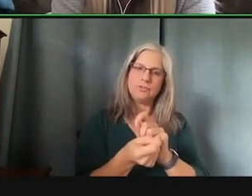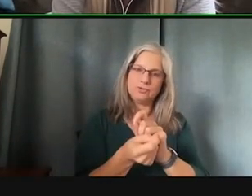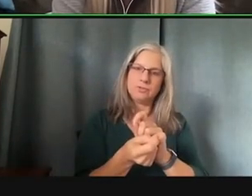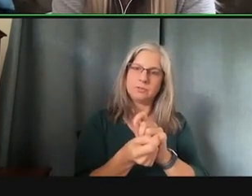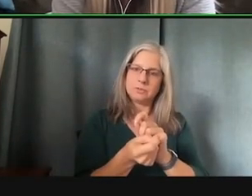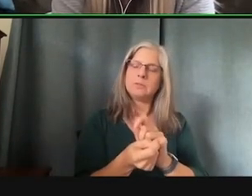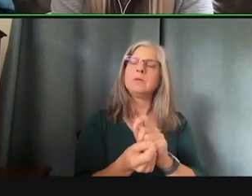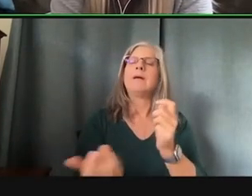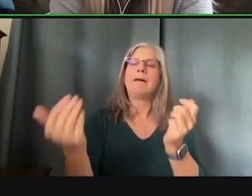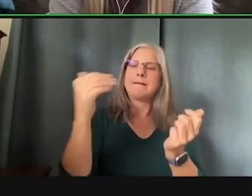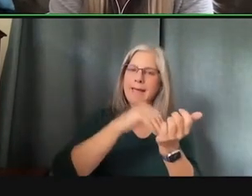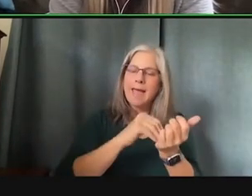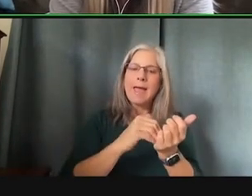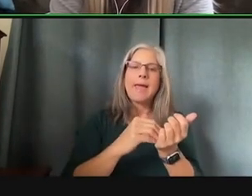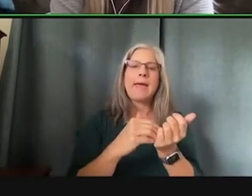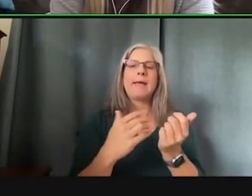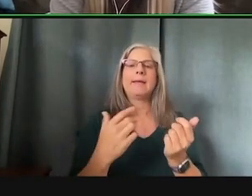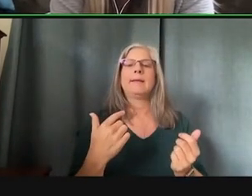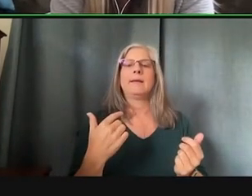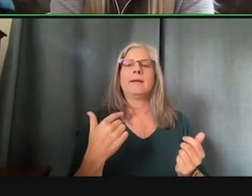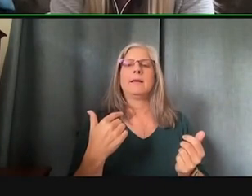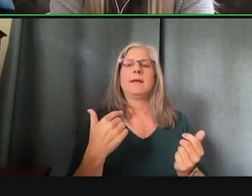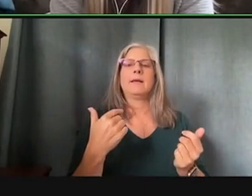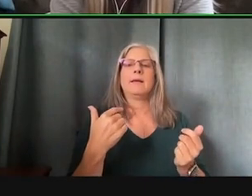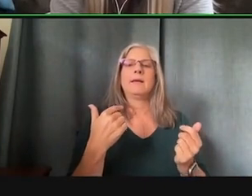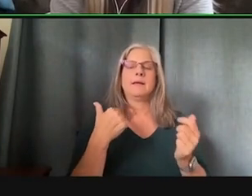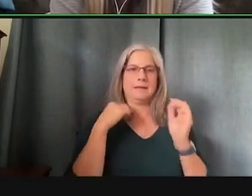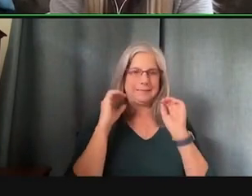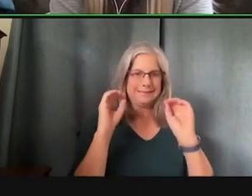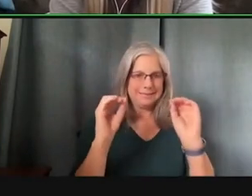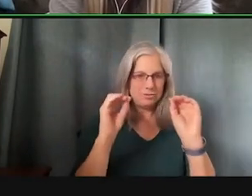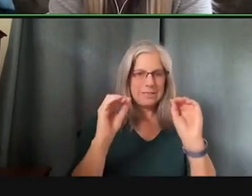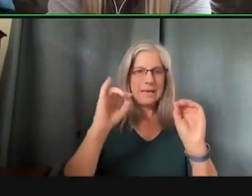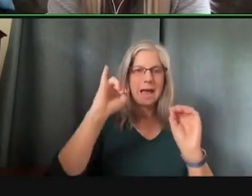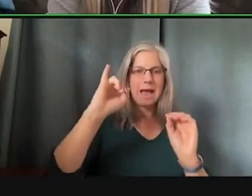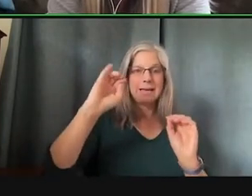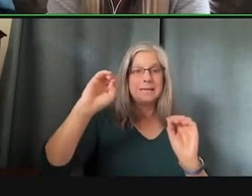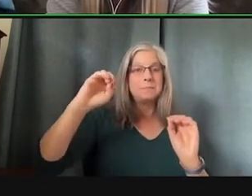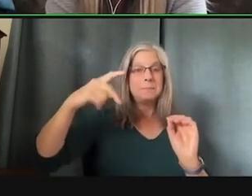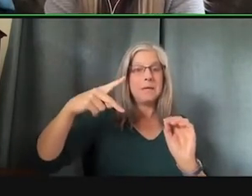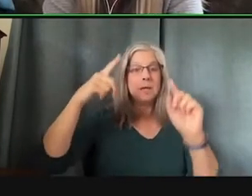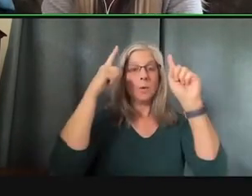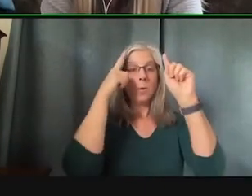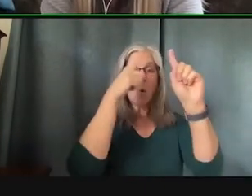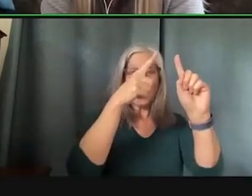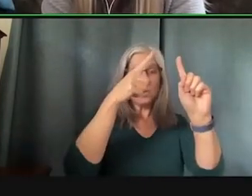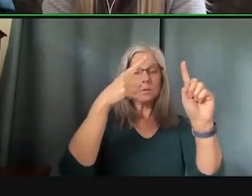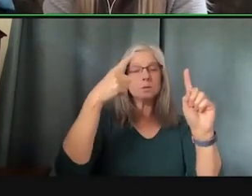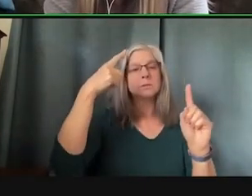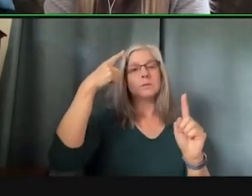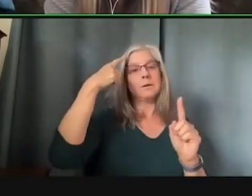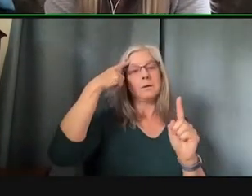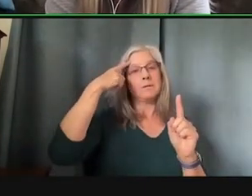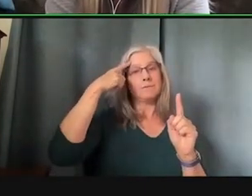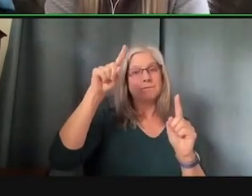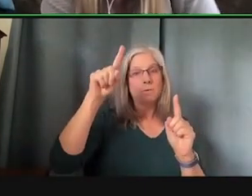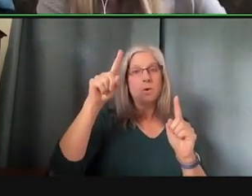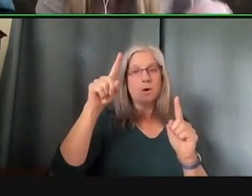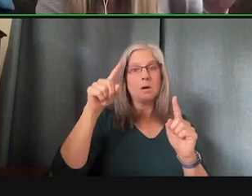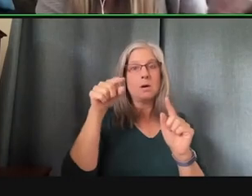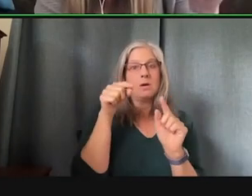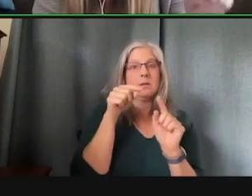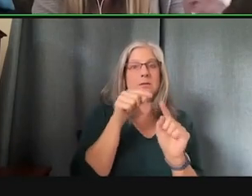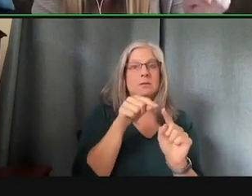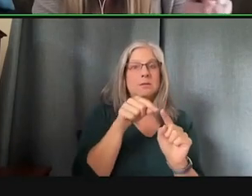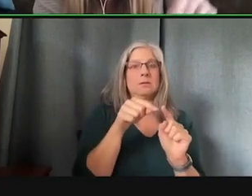are, again, teaching an IEP goals specific class on November 30th, and we deep dive heavily